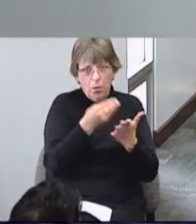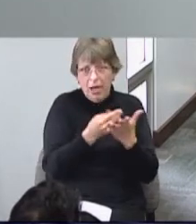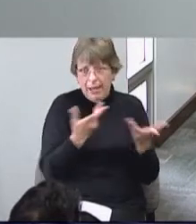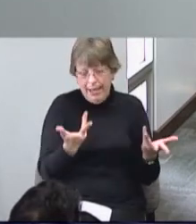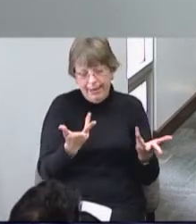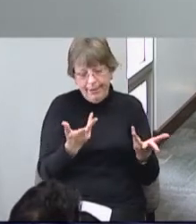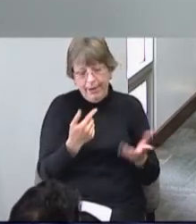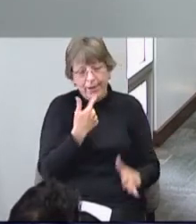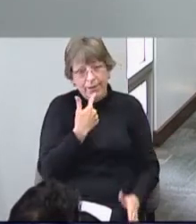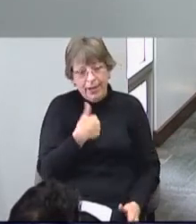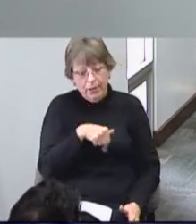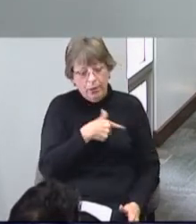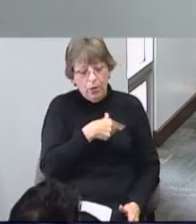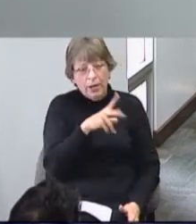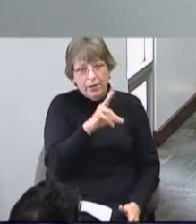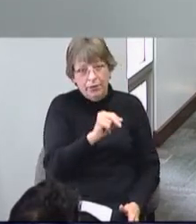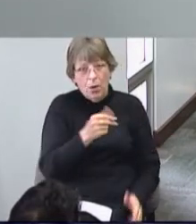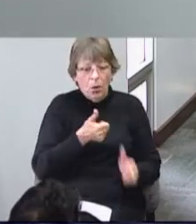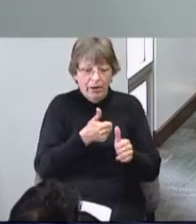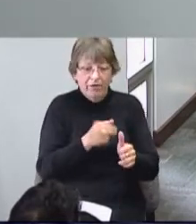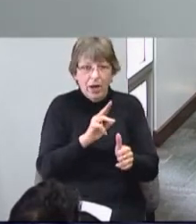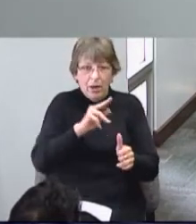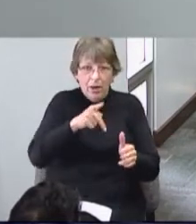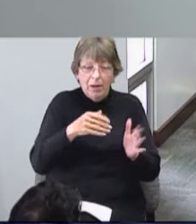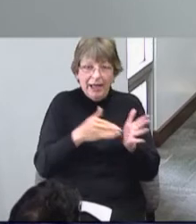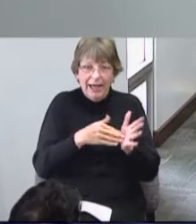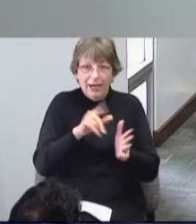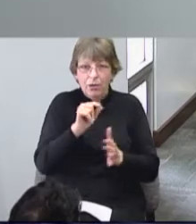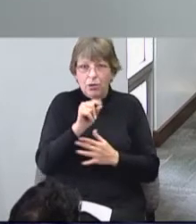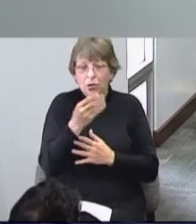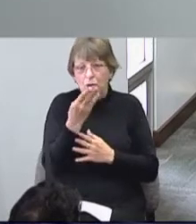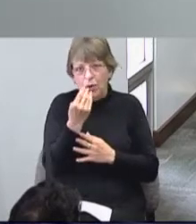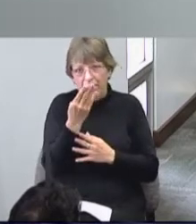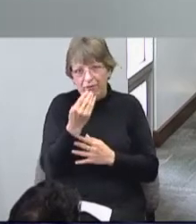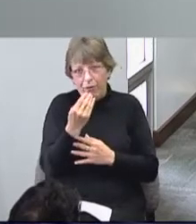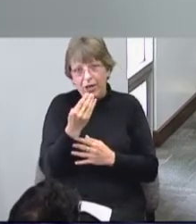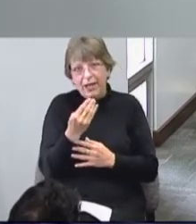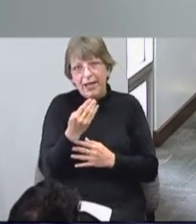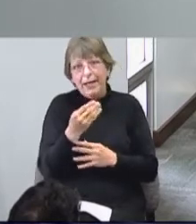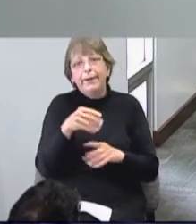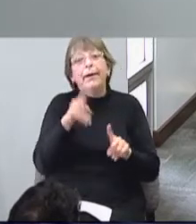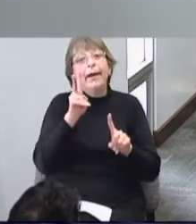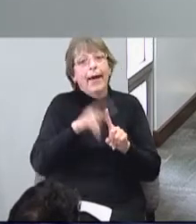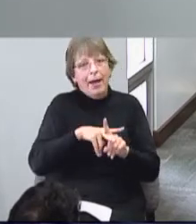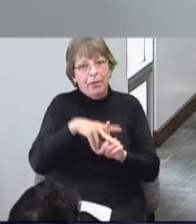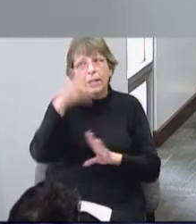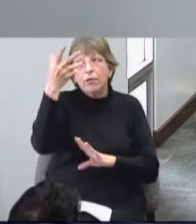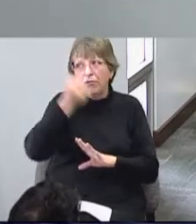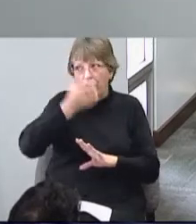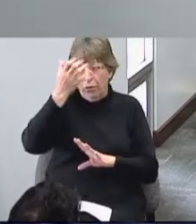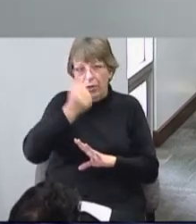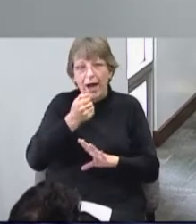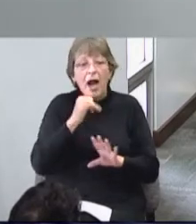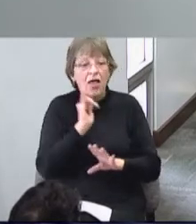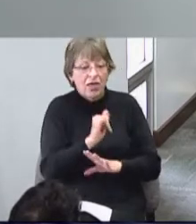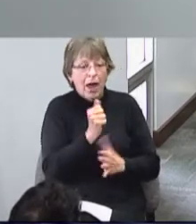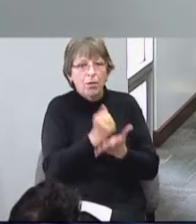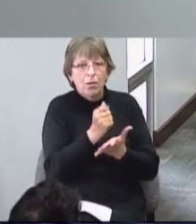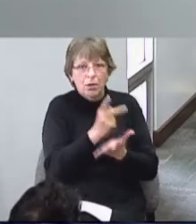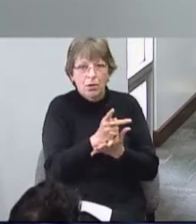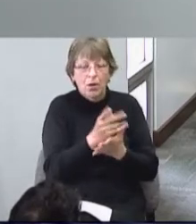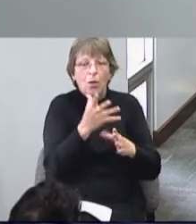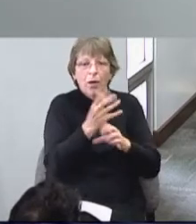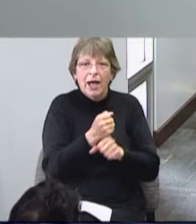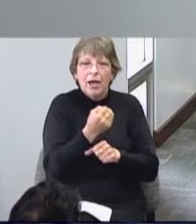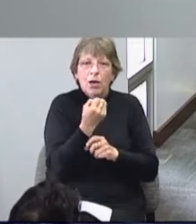approved. We followed that up again in 2014 with another grant application, and that was approved. And we received $12.4